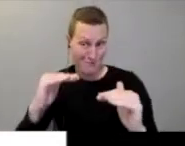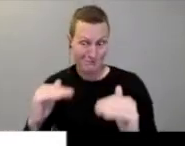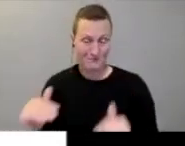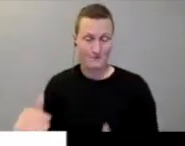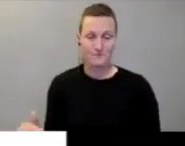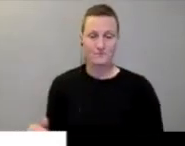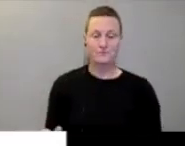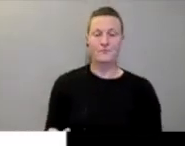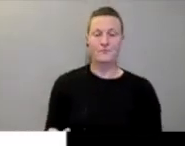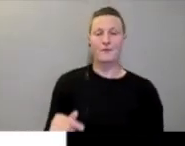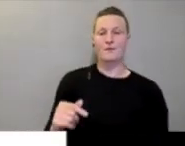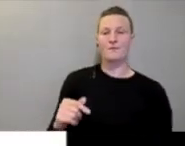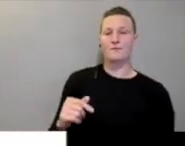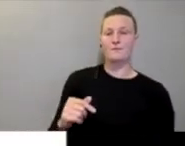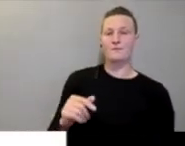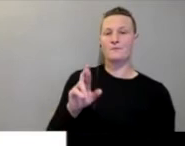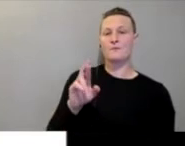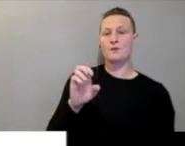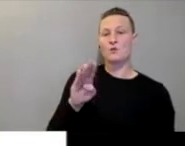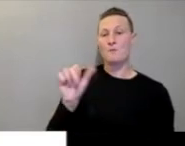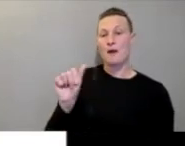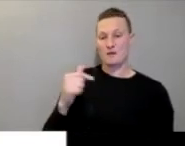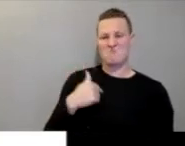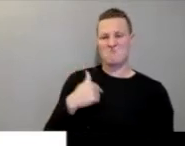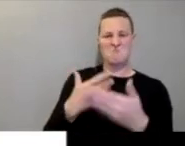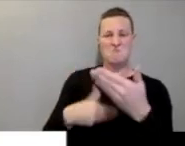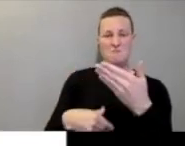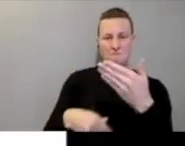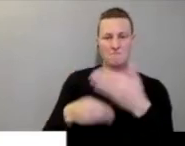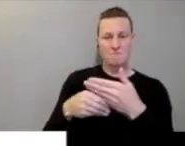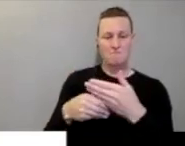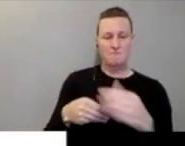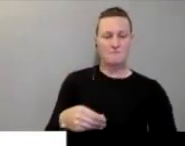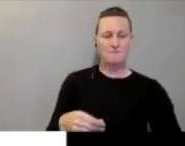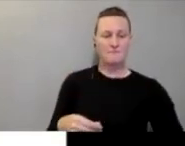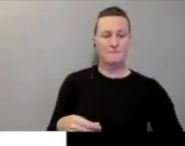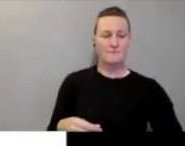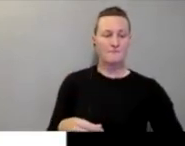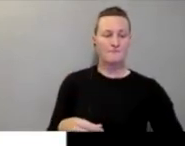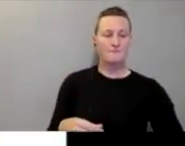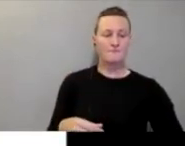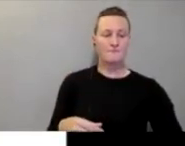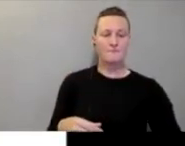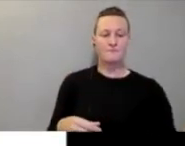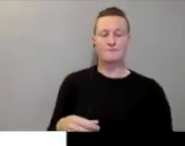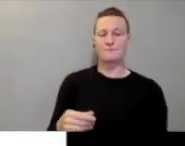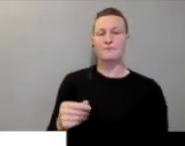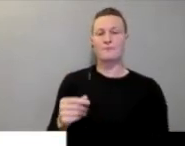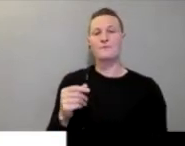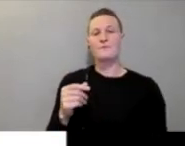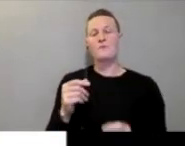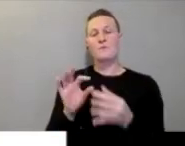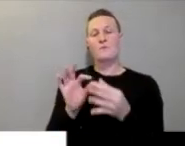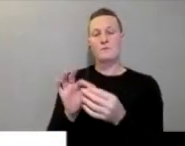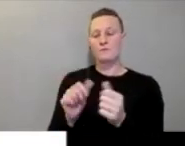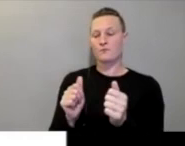one of the things about art in the public realm with respect to a